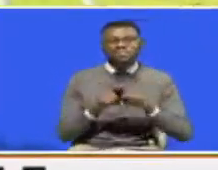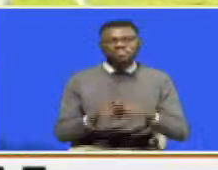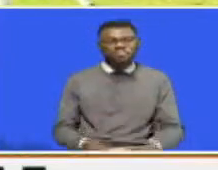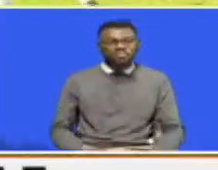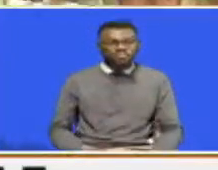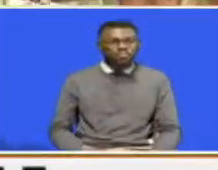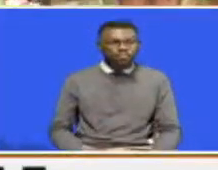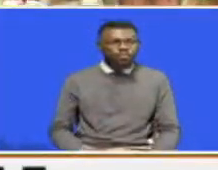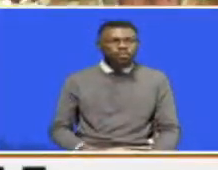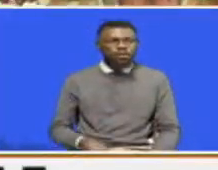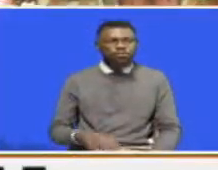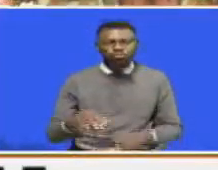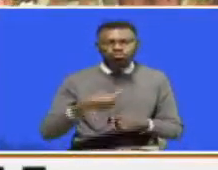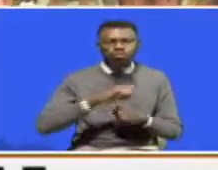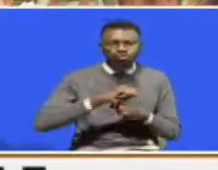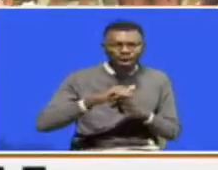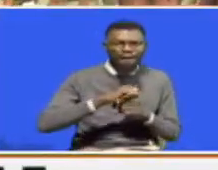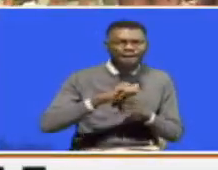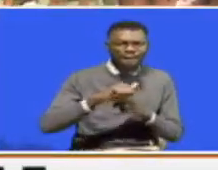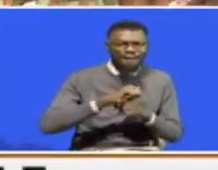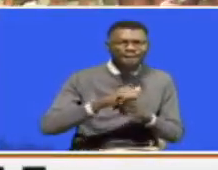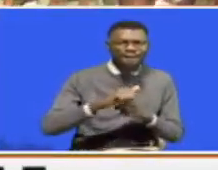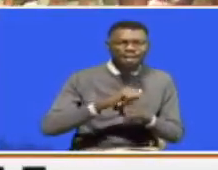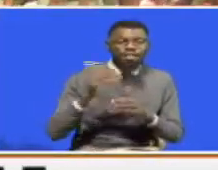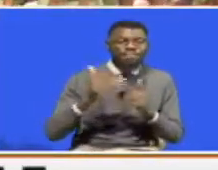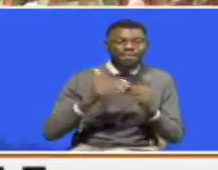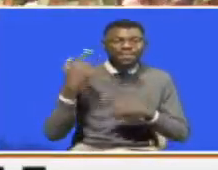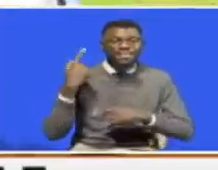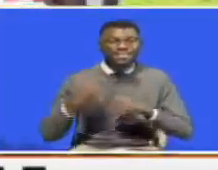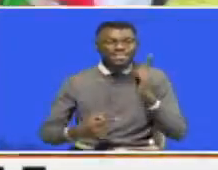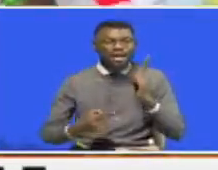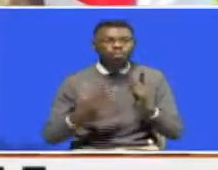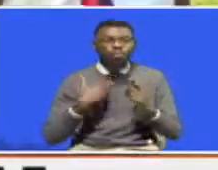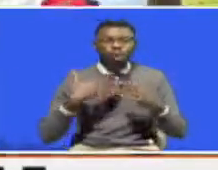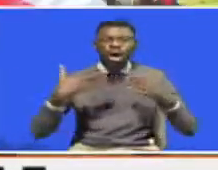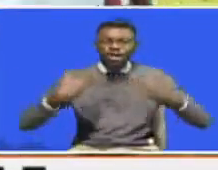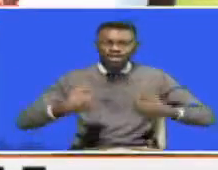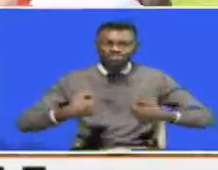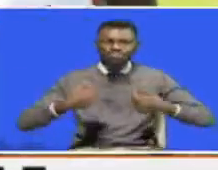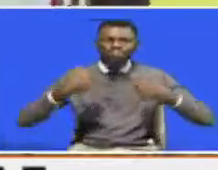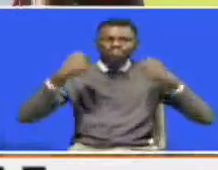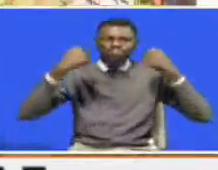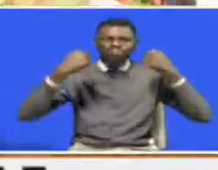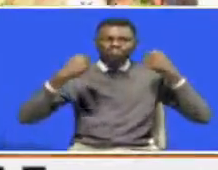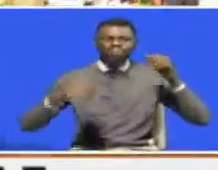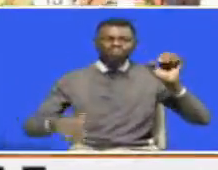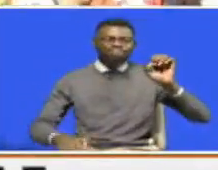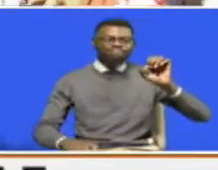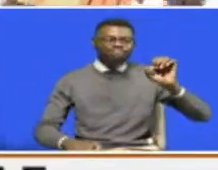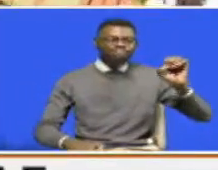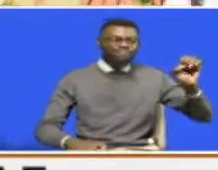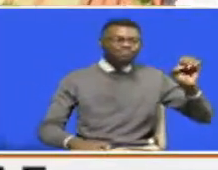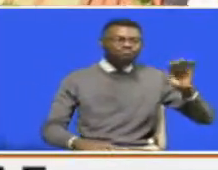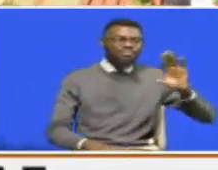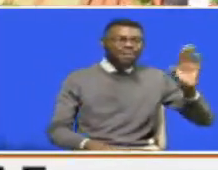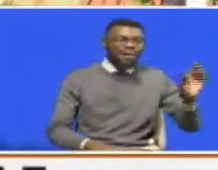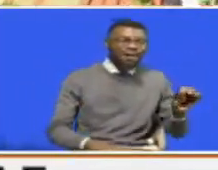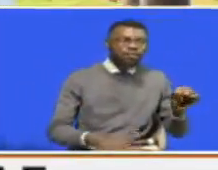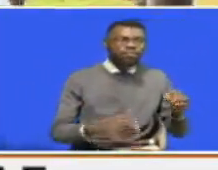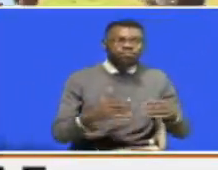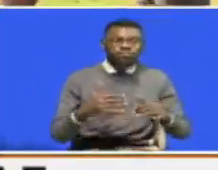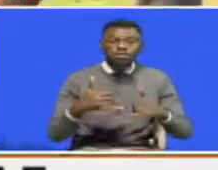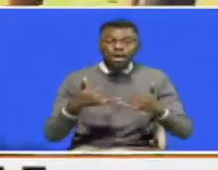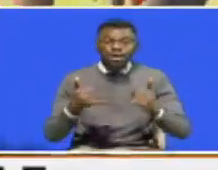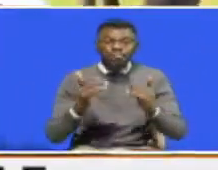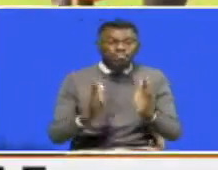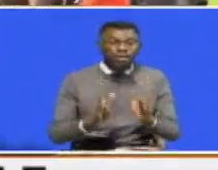we are training hard, ensuring that next year when we go there, we are going to lift the champion, the East African Champions Trophy. Most of my players, which I